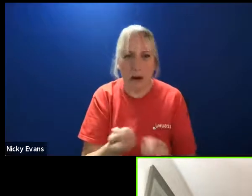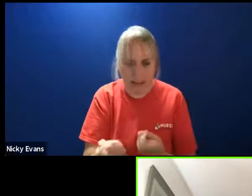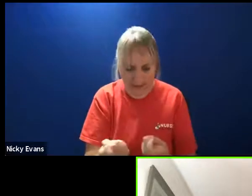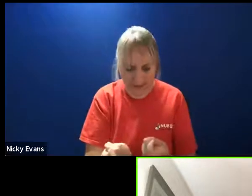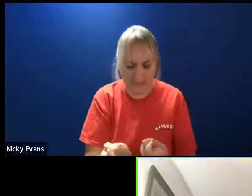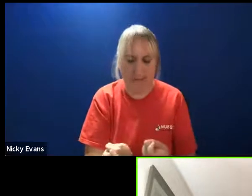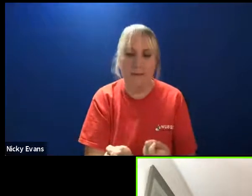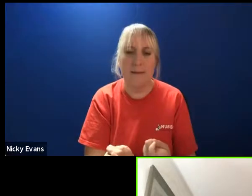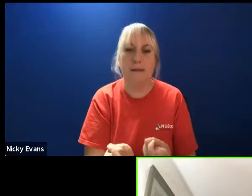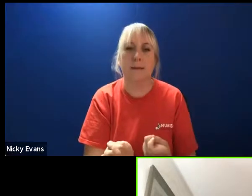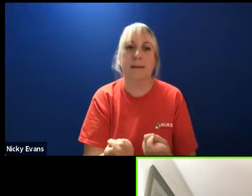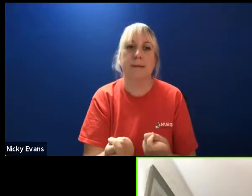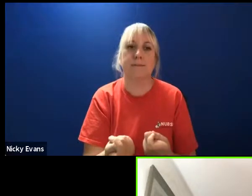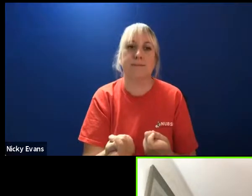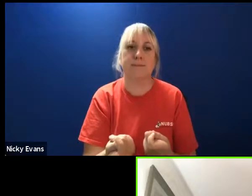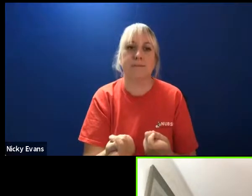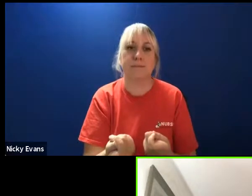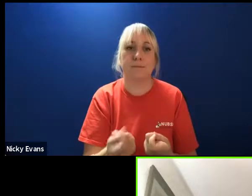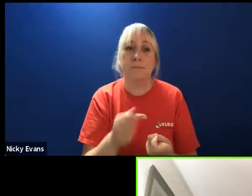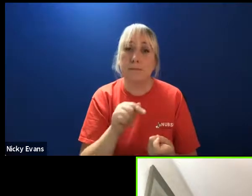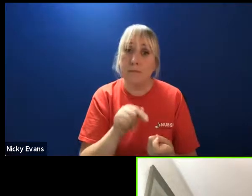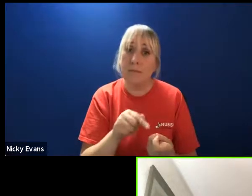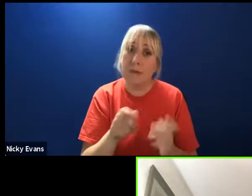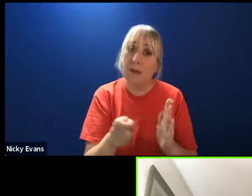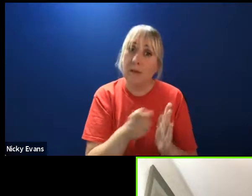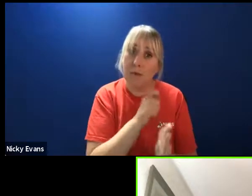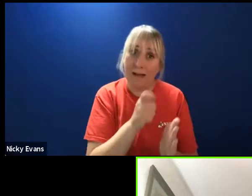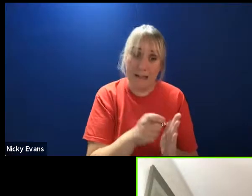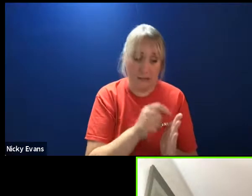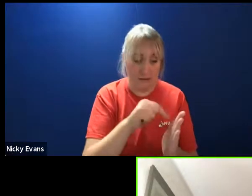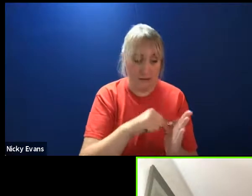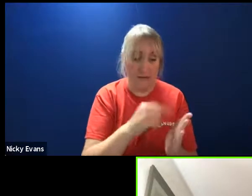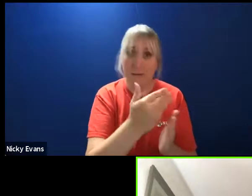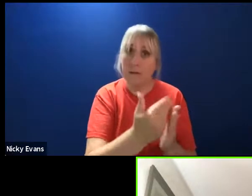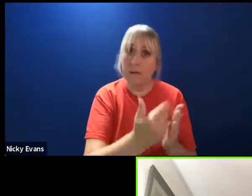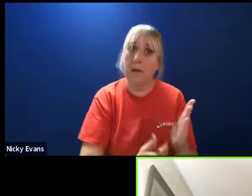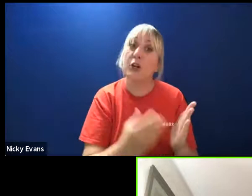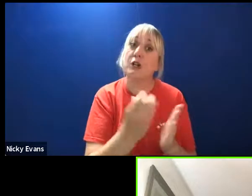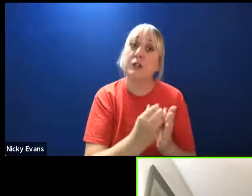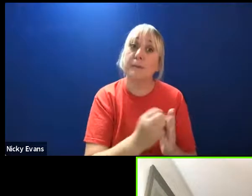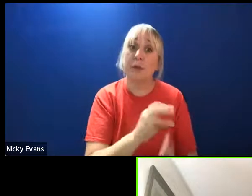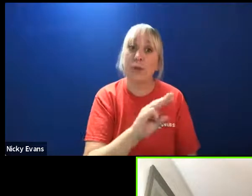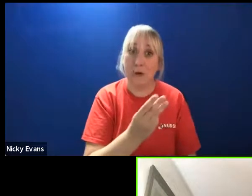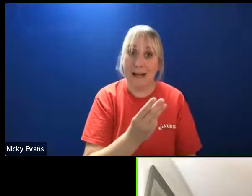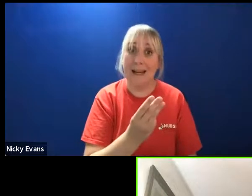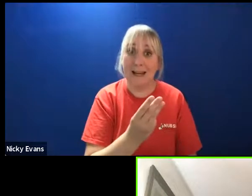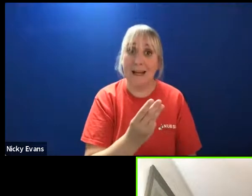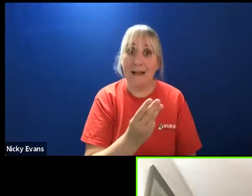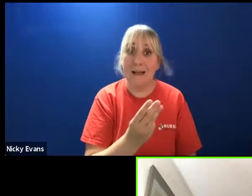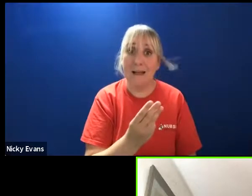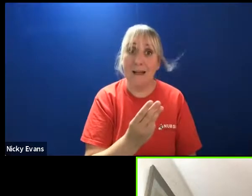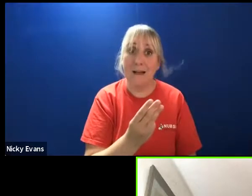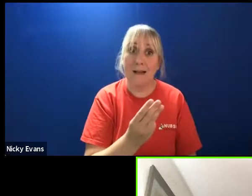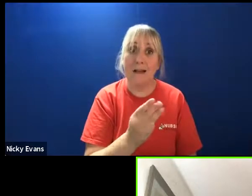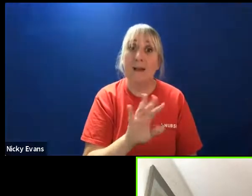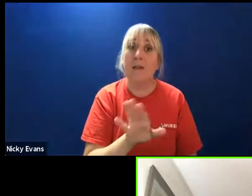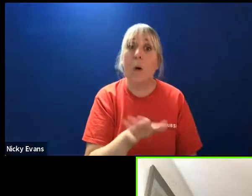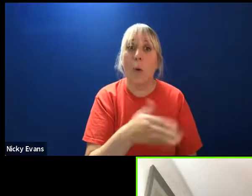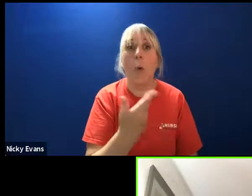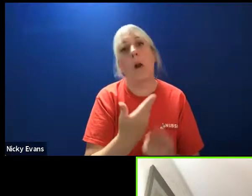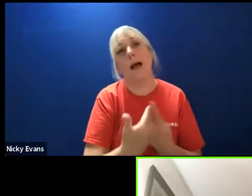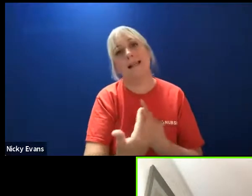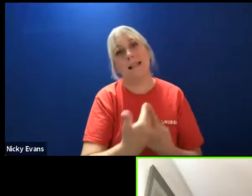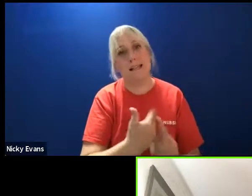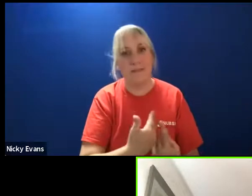particular, the writers in that particular chapter, all of whom identify as Black,